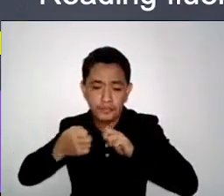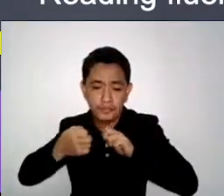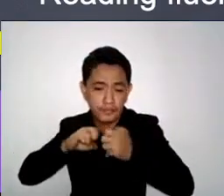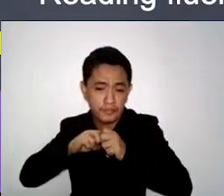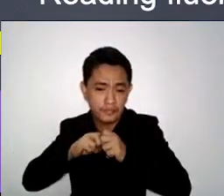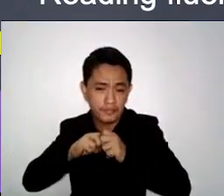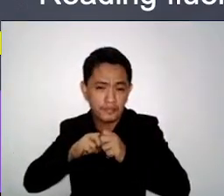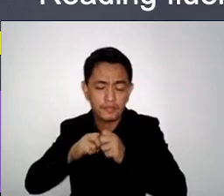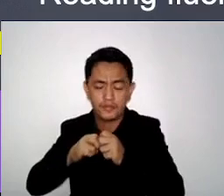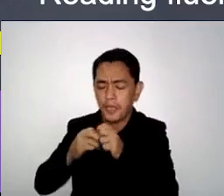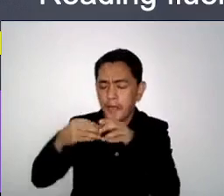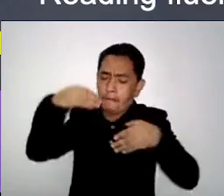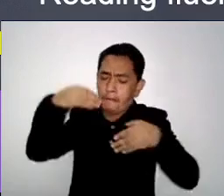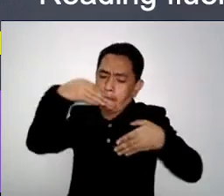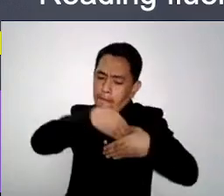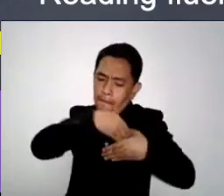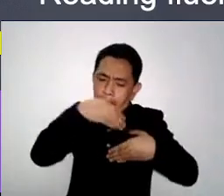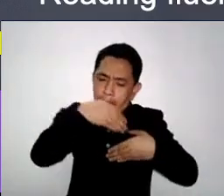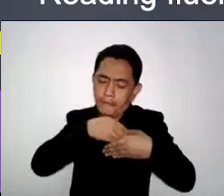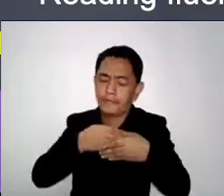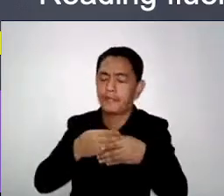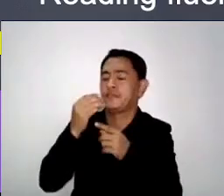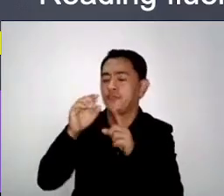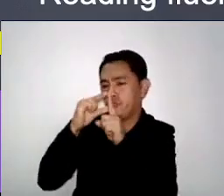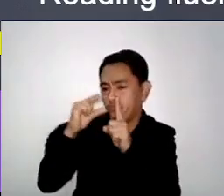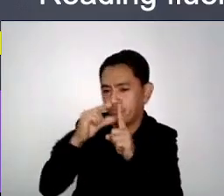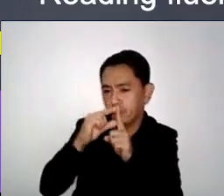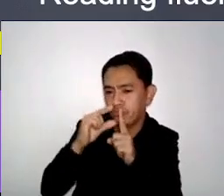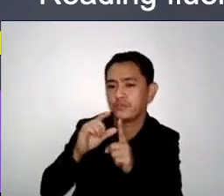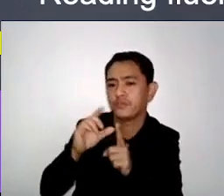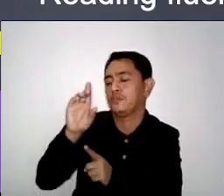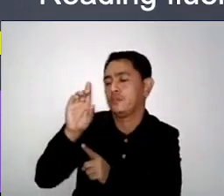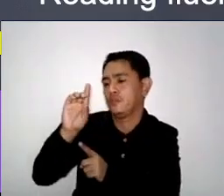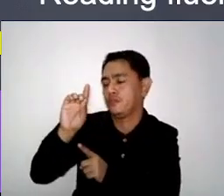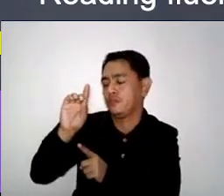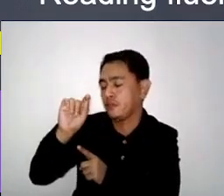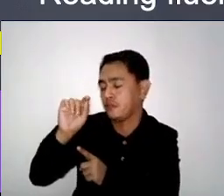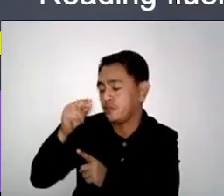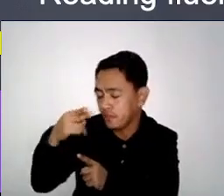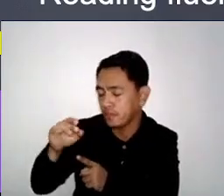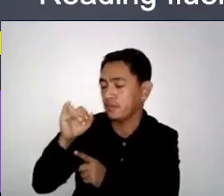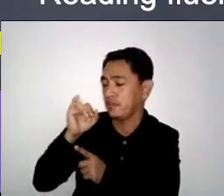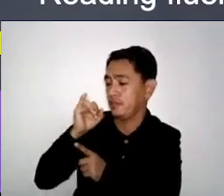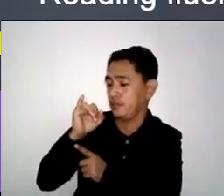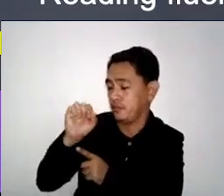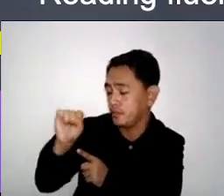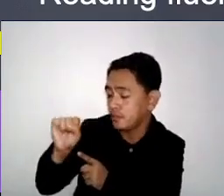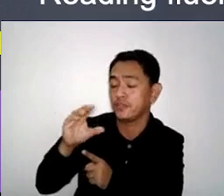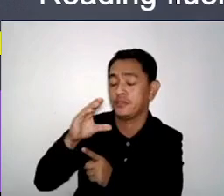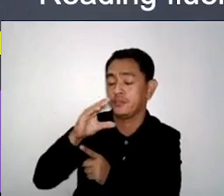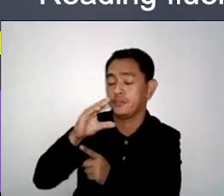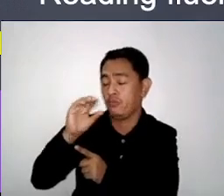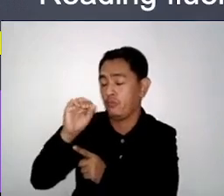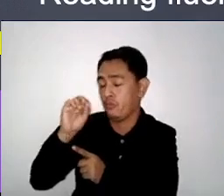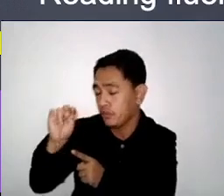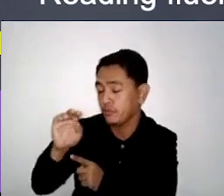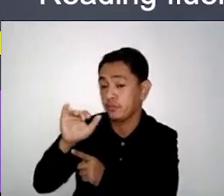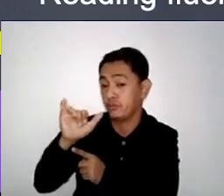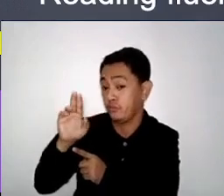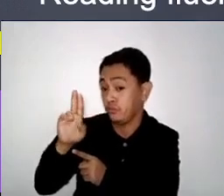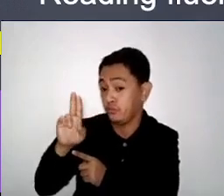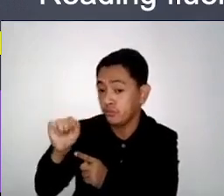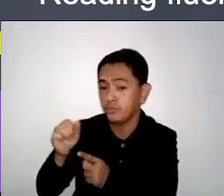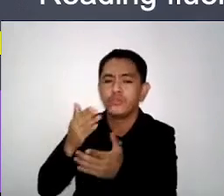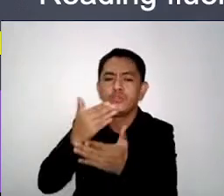sight words, such as the, is, on, and you. All the mentioned struggles